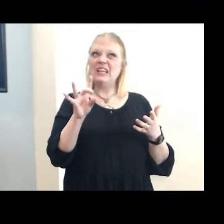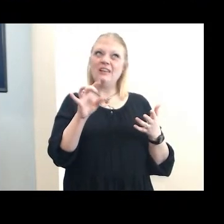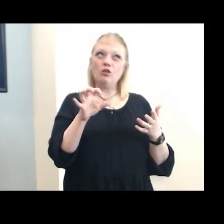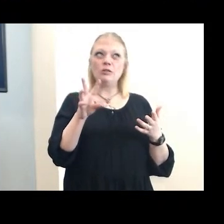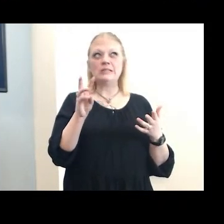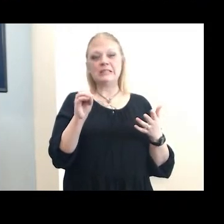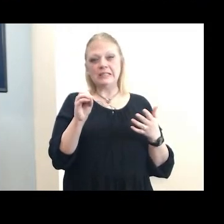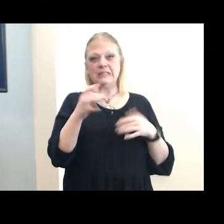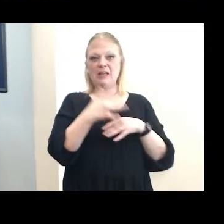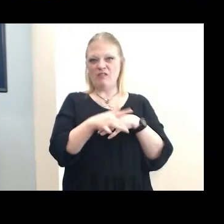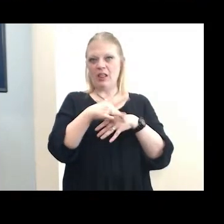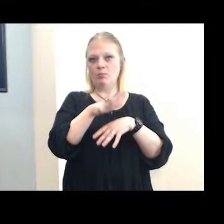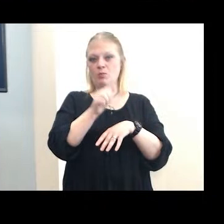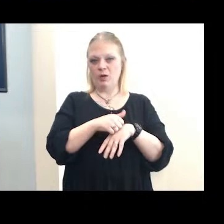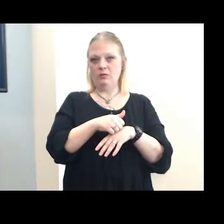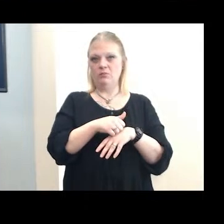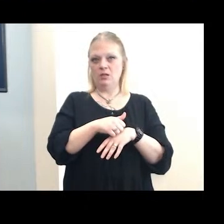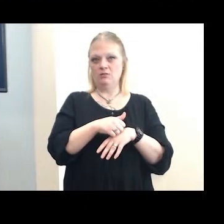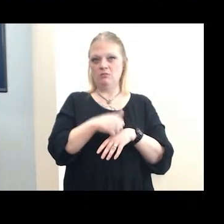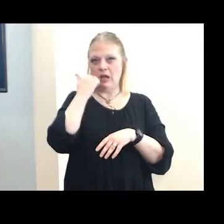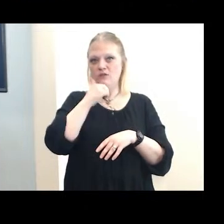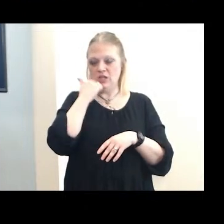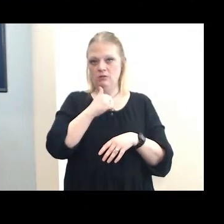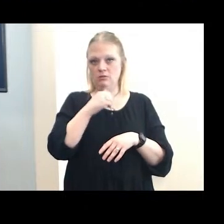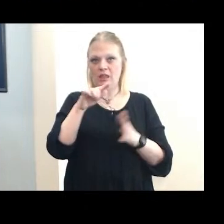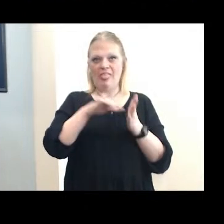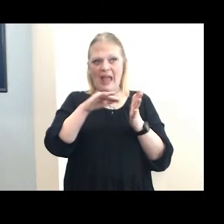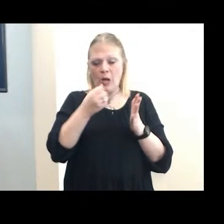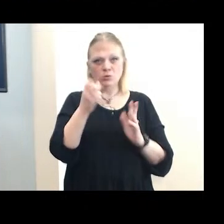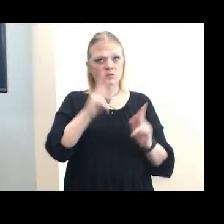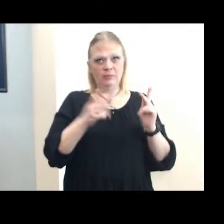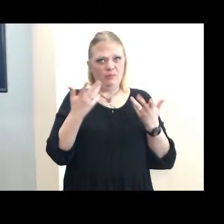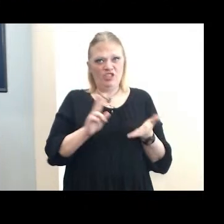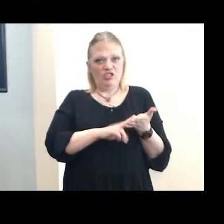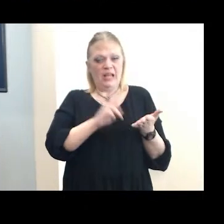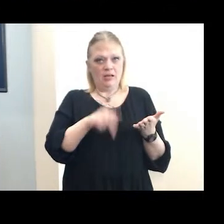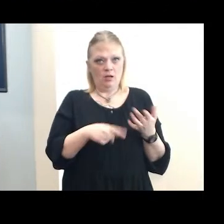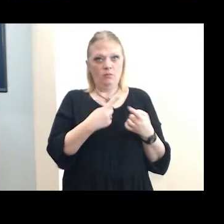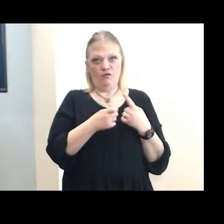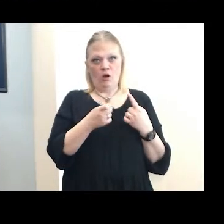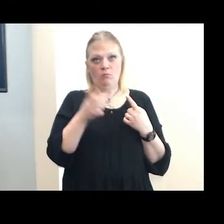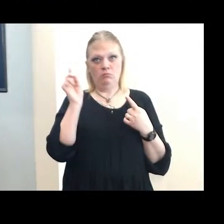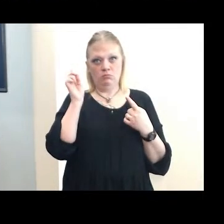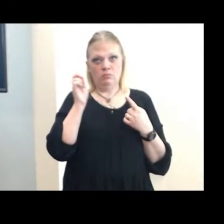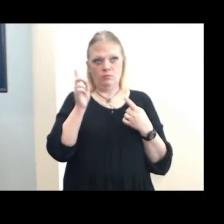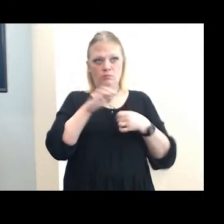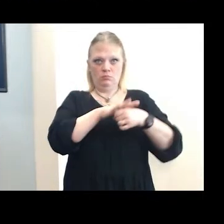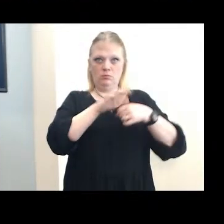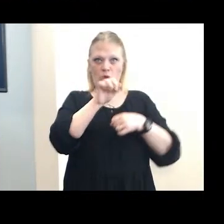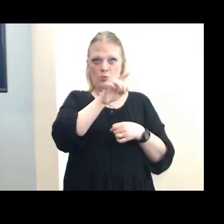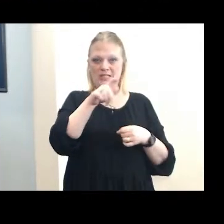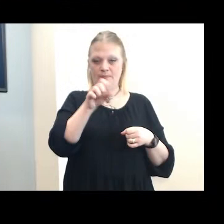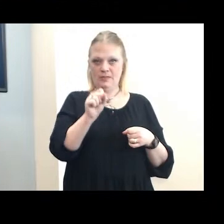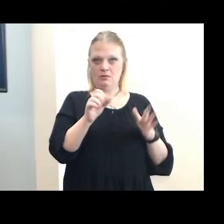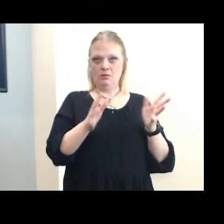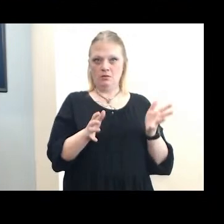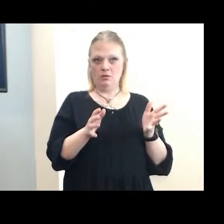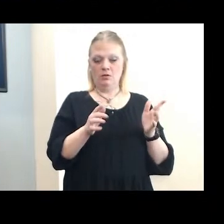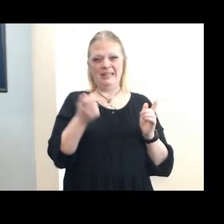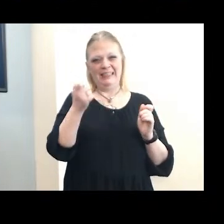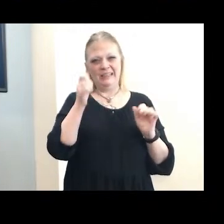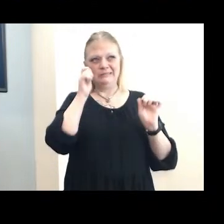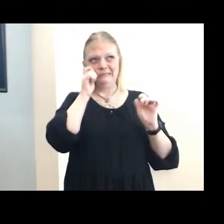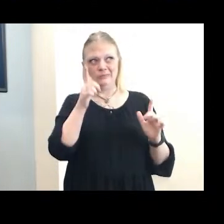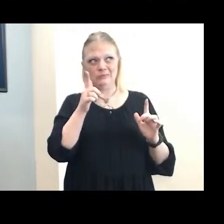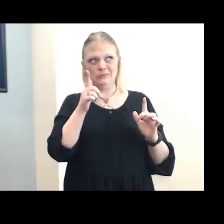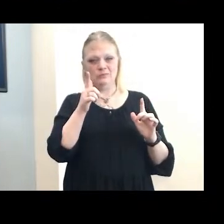860 slots a day. So thousands of individuals have signed up, and they come from these zip codes. What we are a little surprised to see is